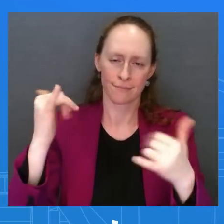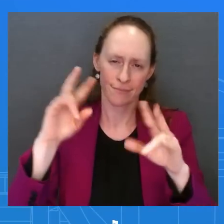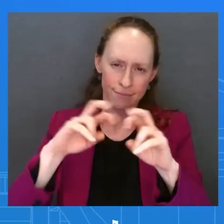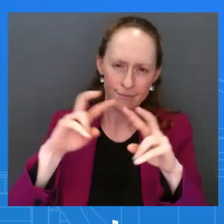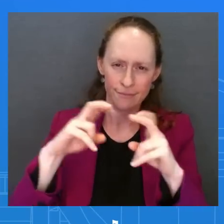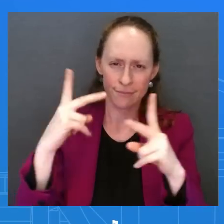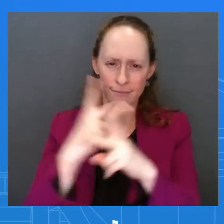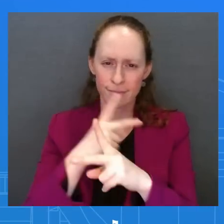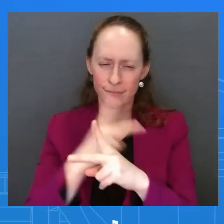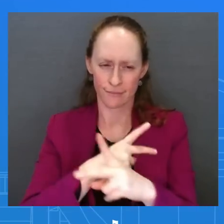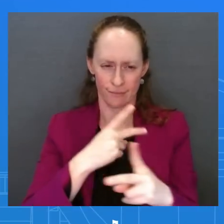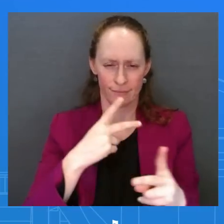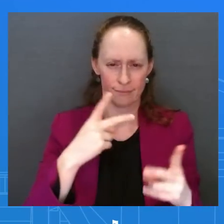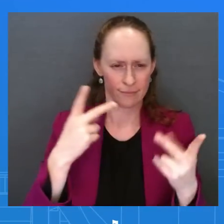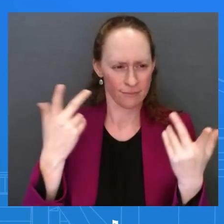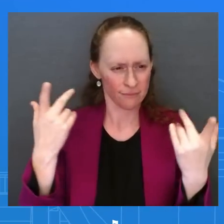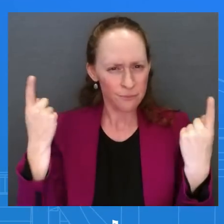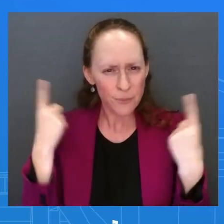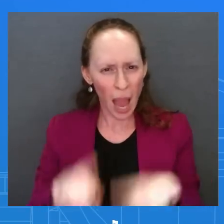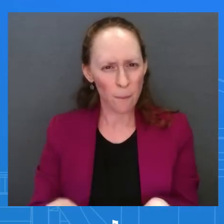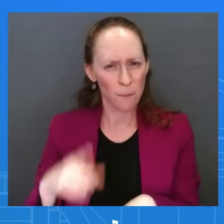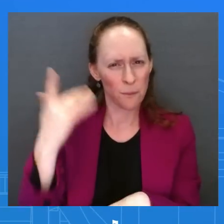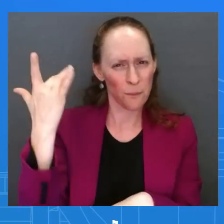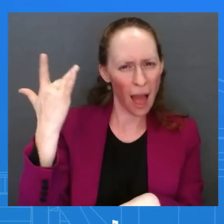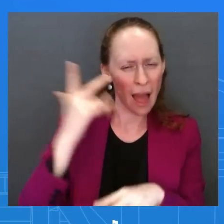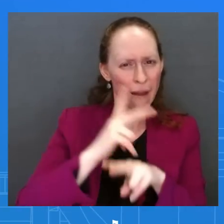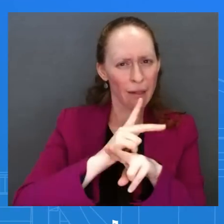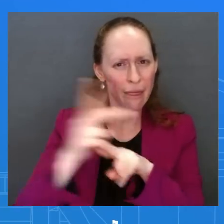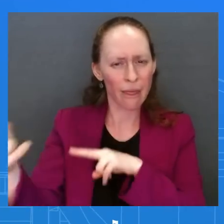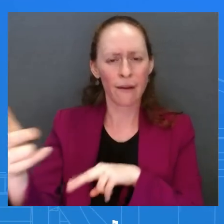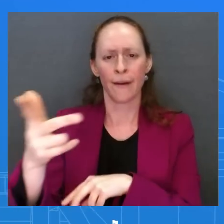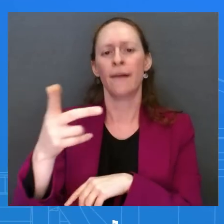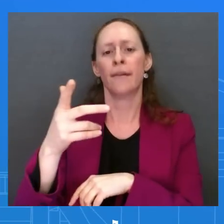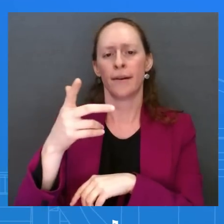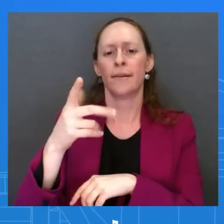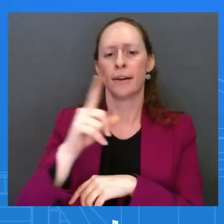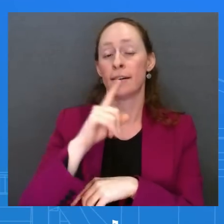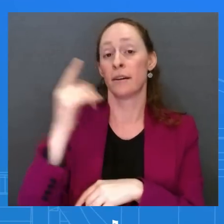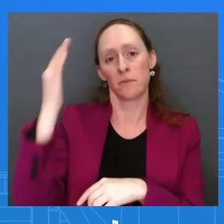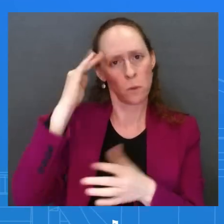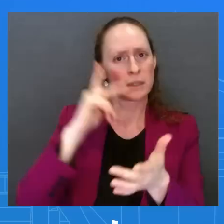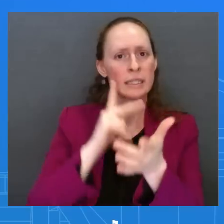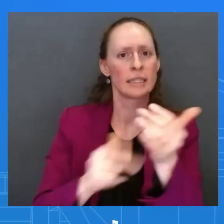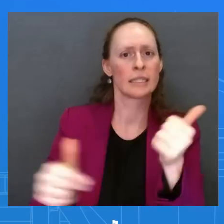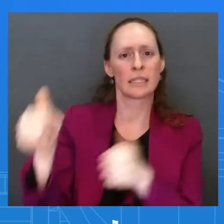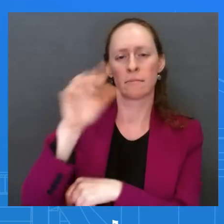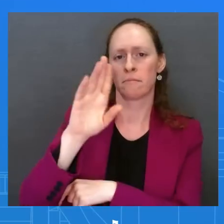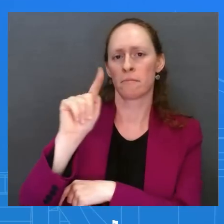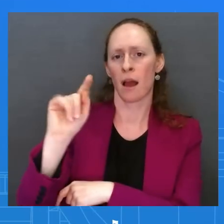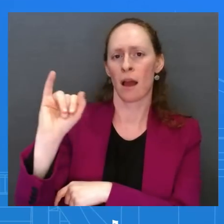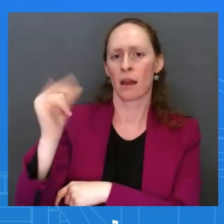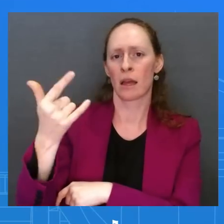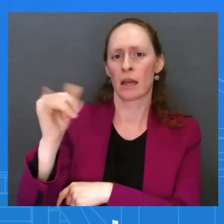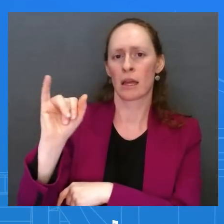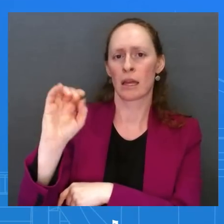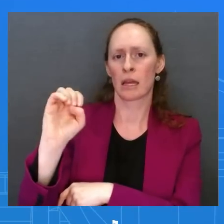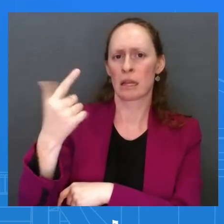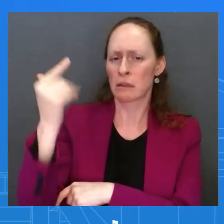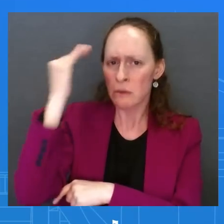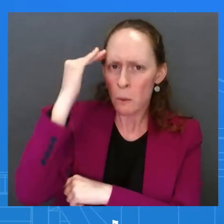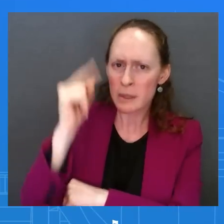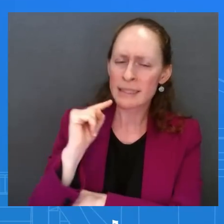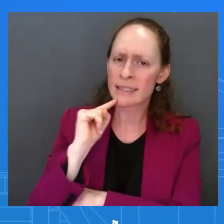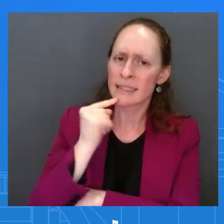that Secretary Buttigieg has taken this very seriously, as has the president. So we are doing everything that we can to